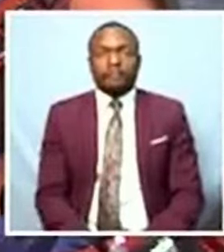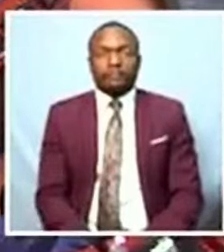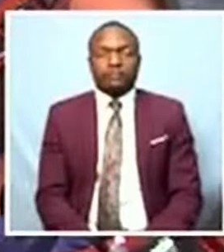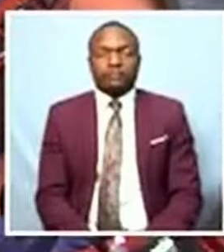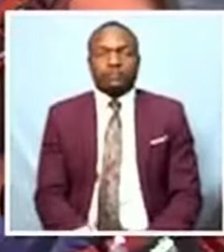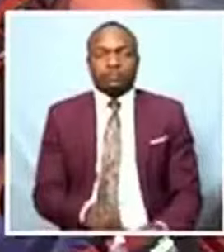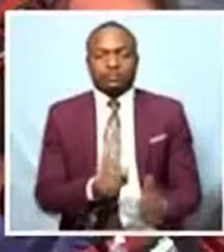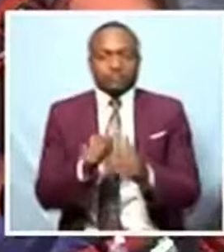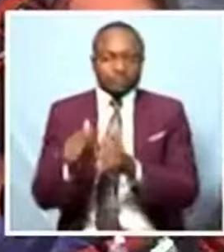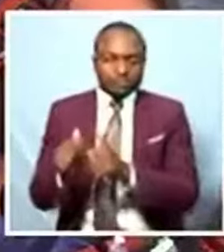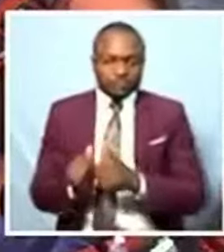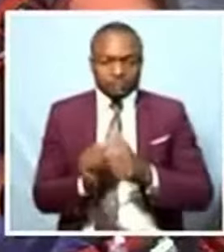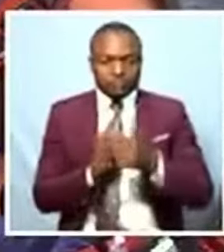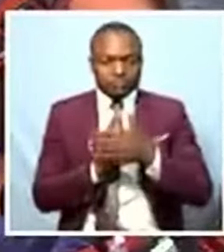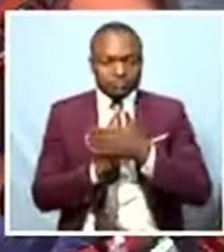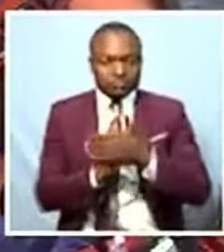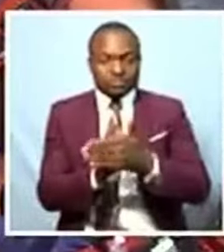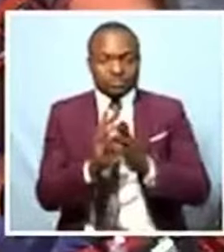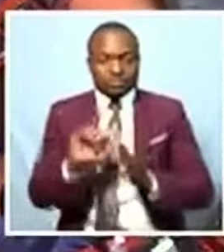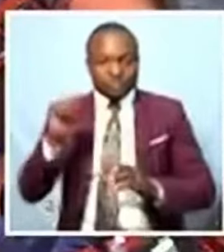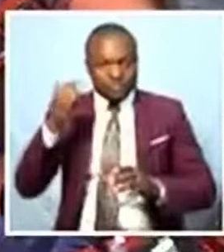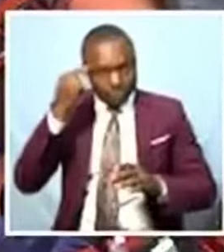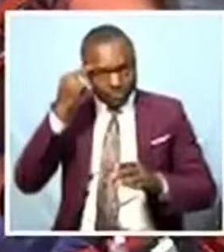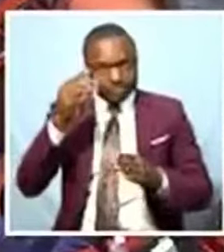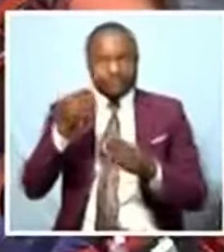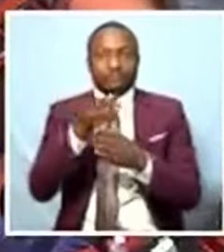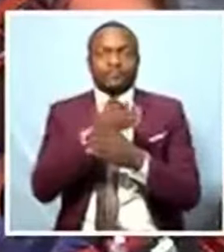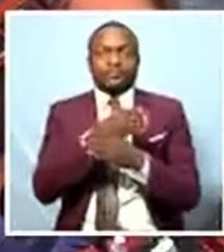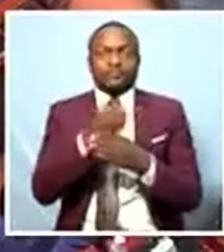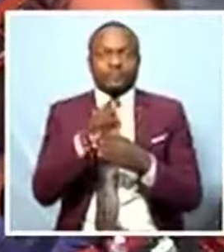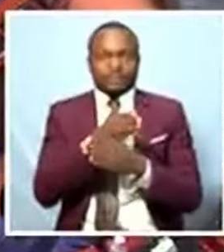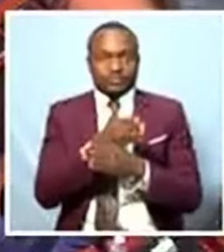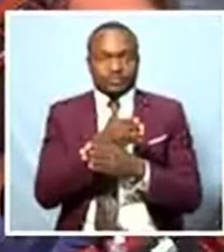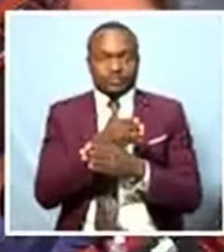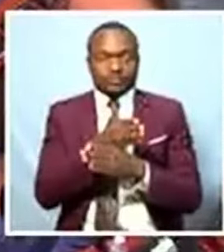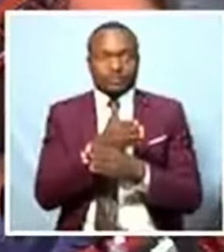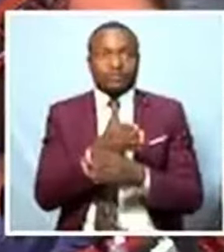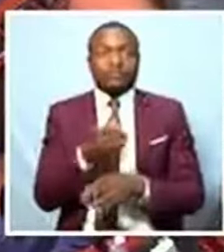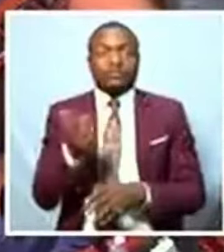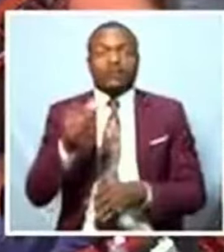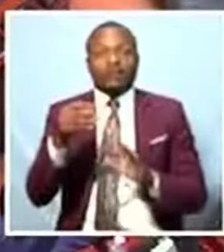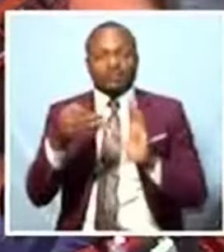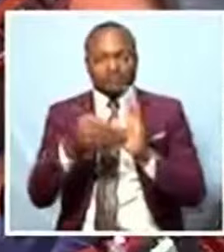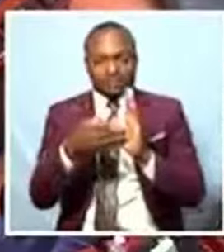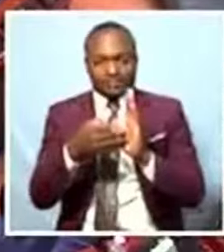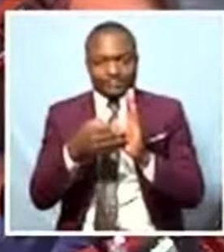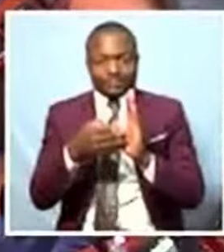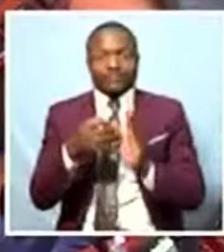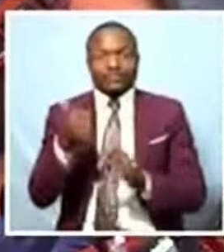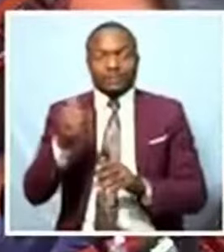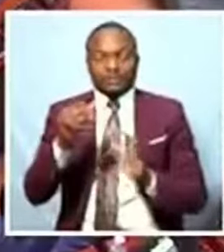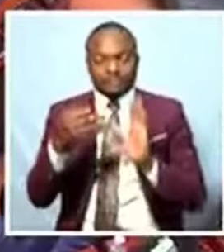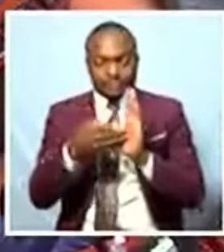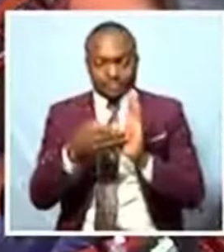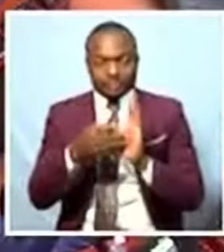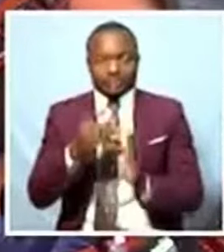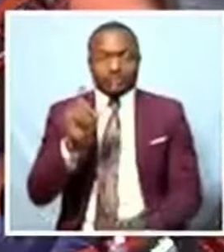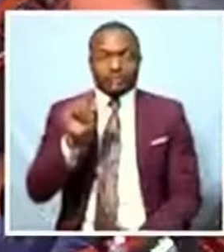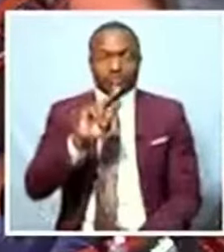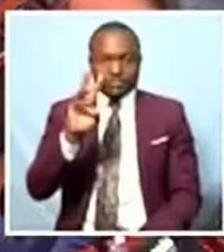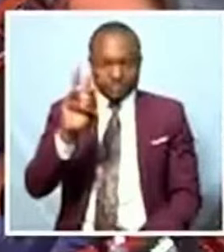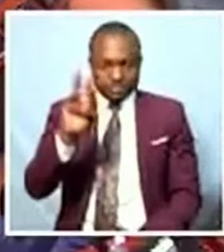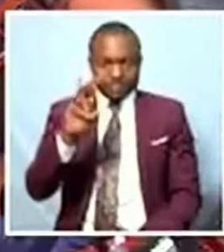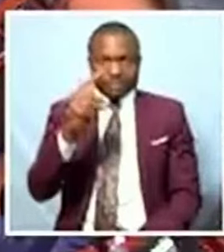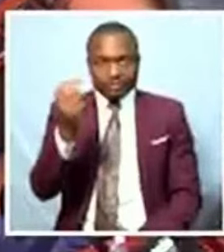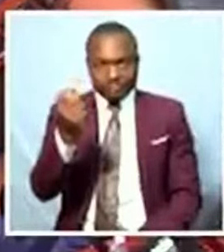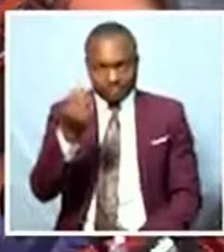The acting leader of government business. So, 10th? Okay, 10th February, sorry. 10th February 2026,